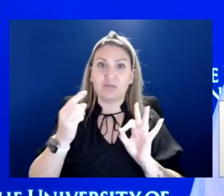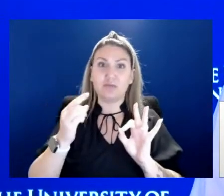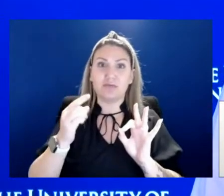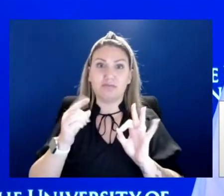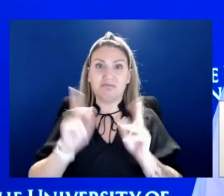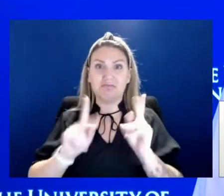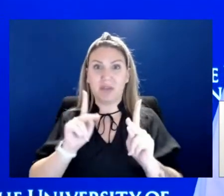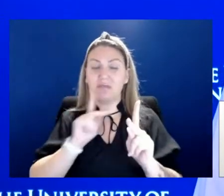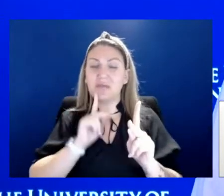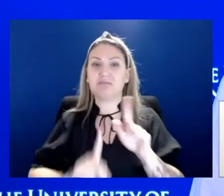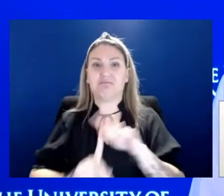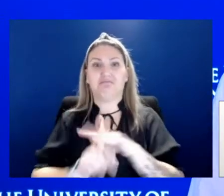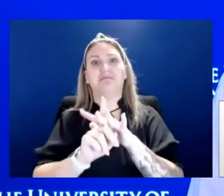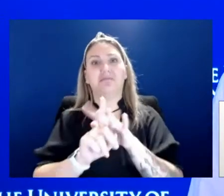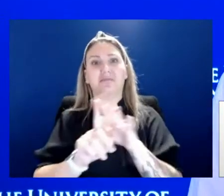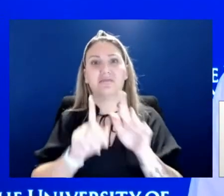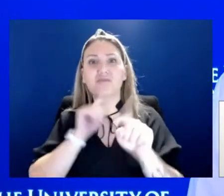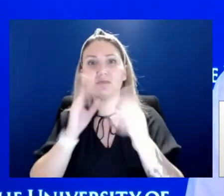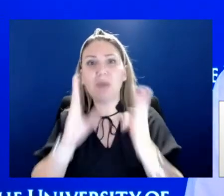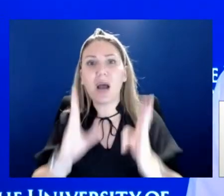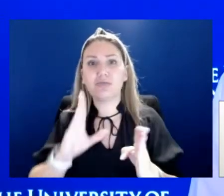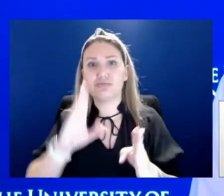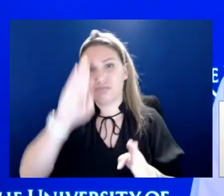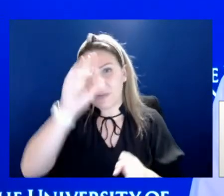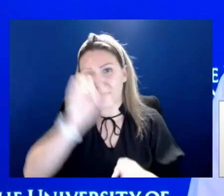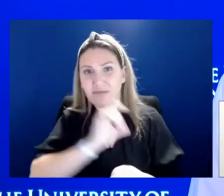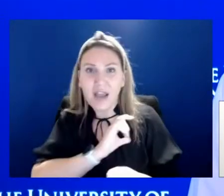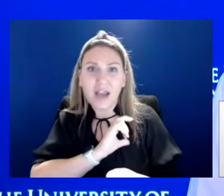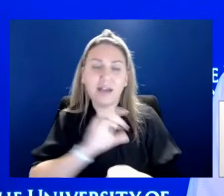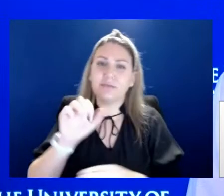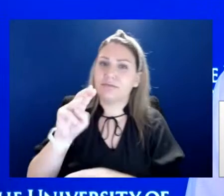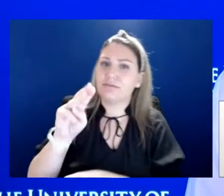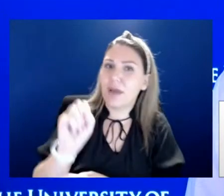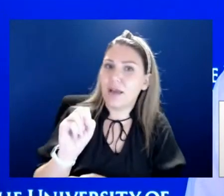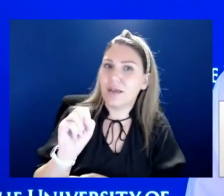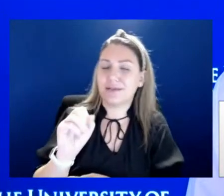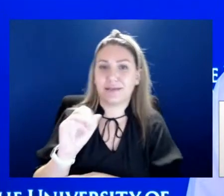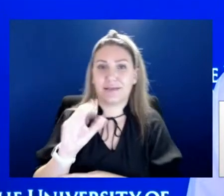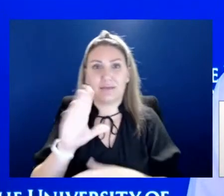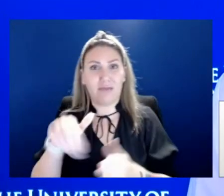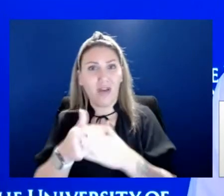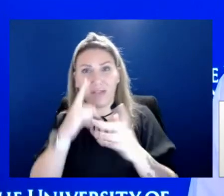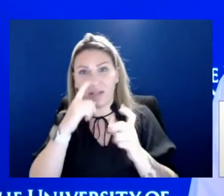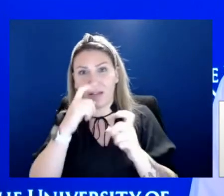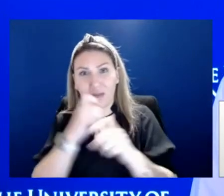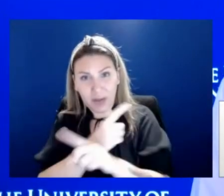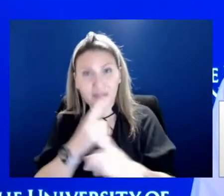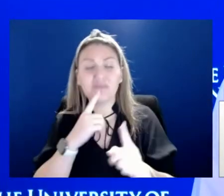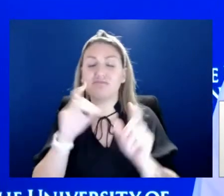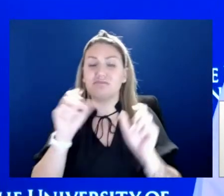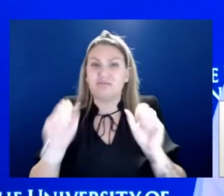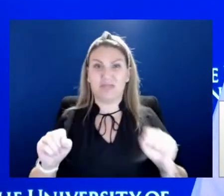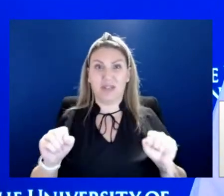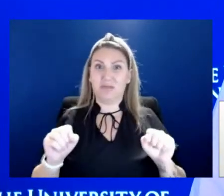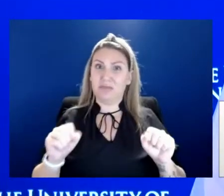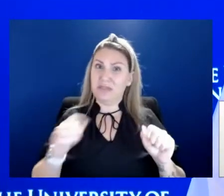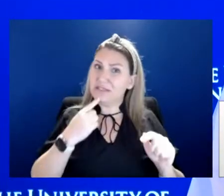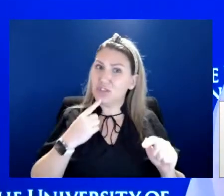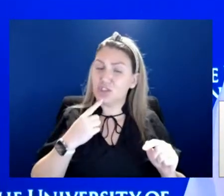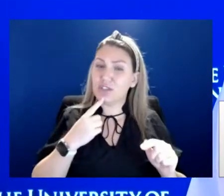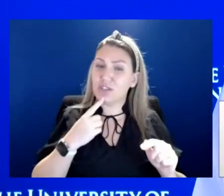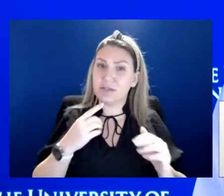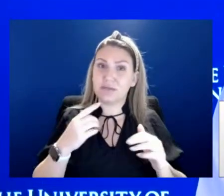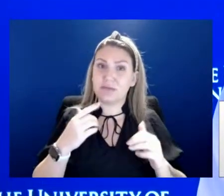that things like long COVID or even the complications of COVID can be quite significant, even for young people, can